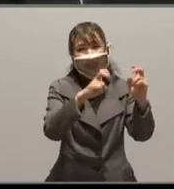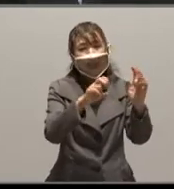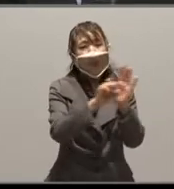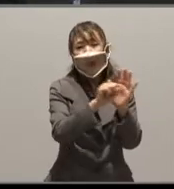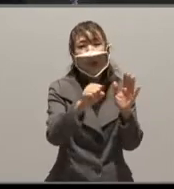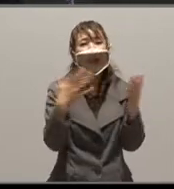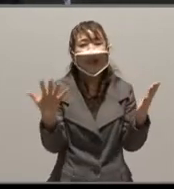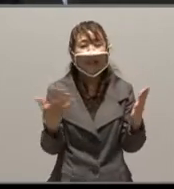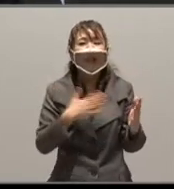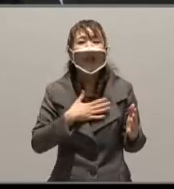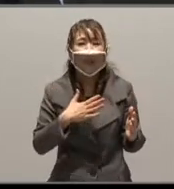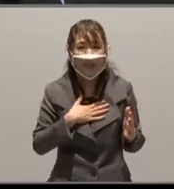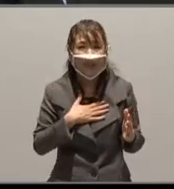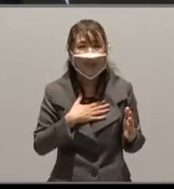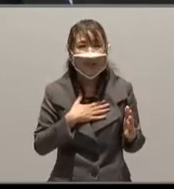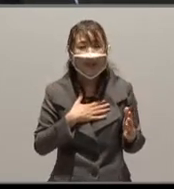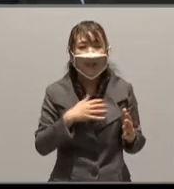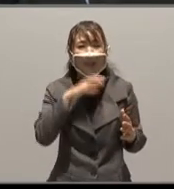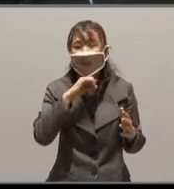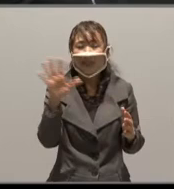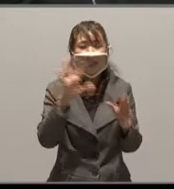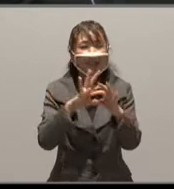go traveling,